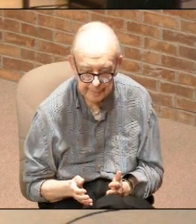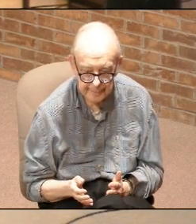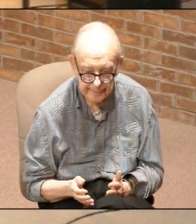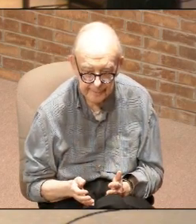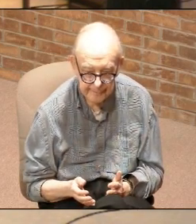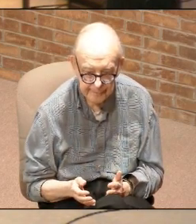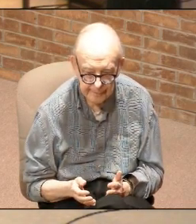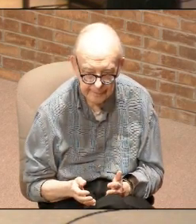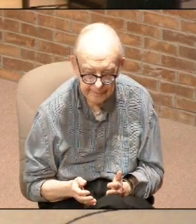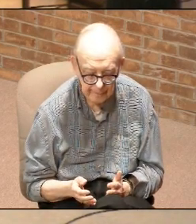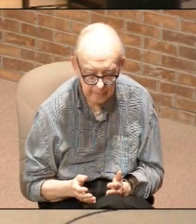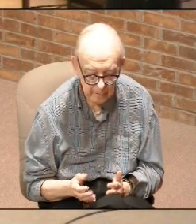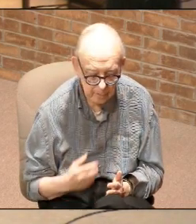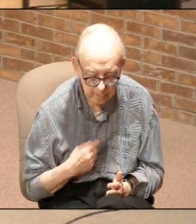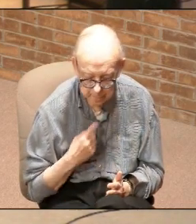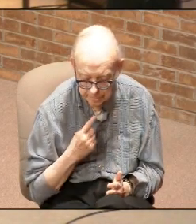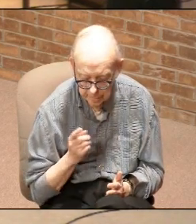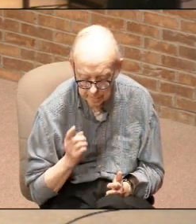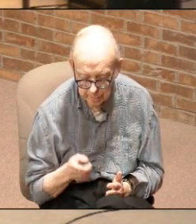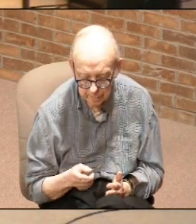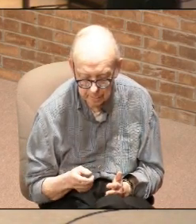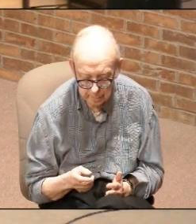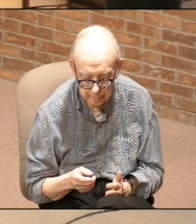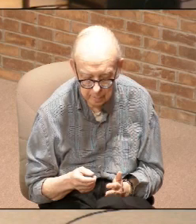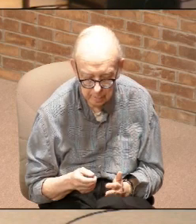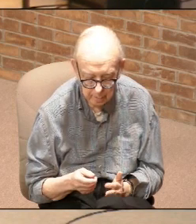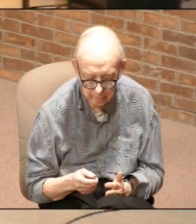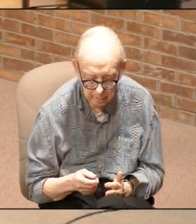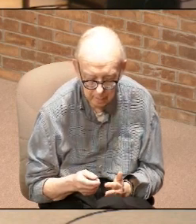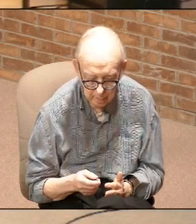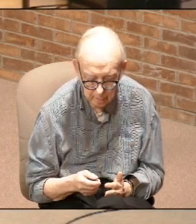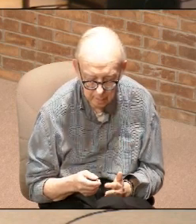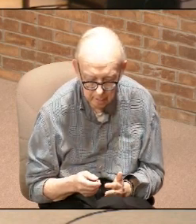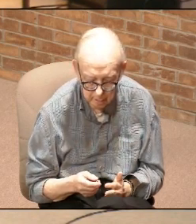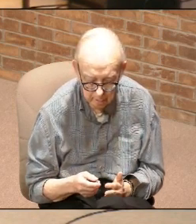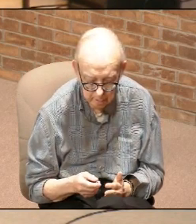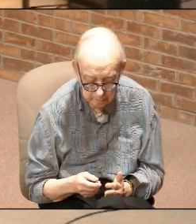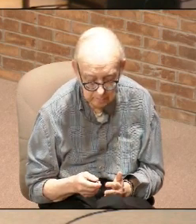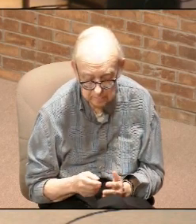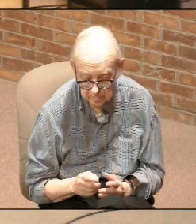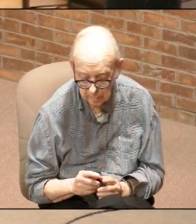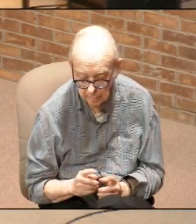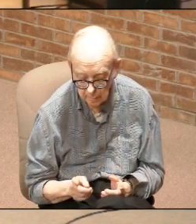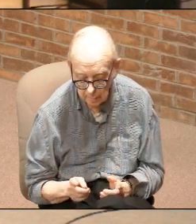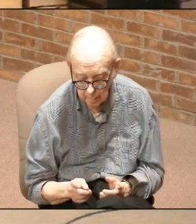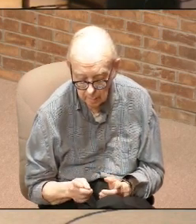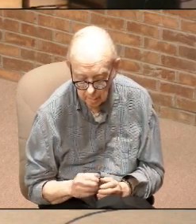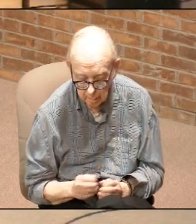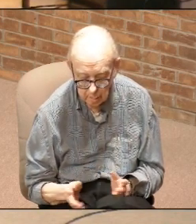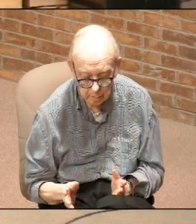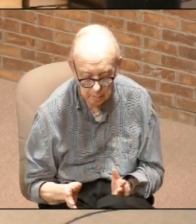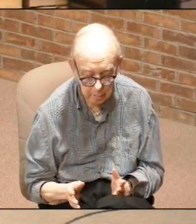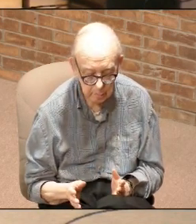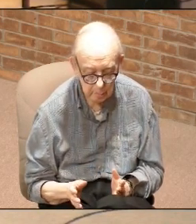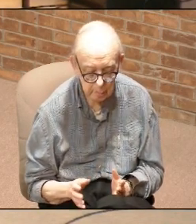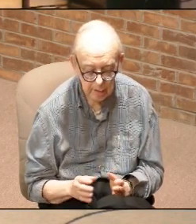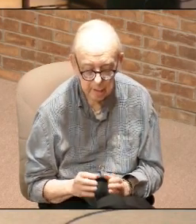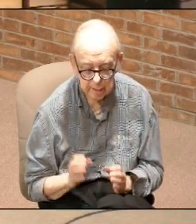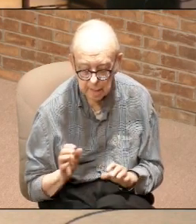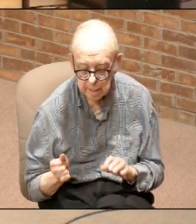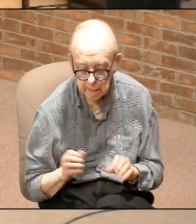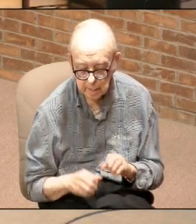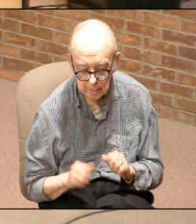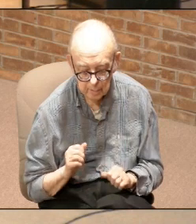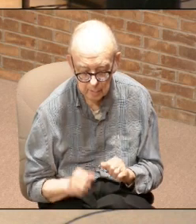i will tell you unequivocally without a shadow of a doubt